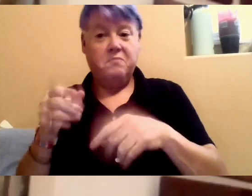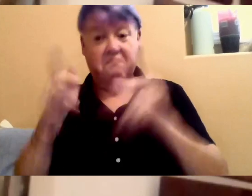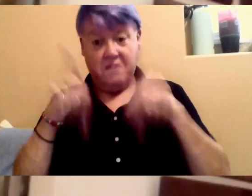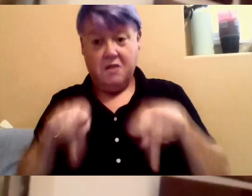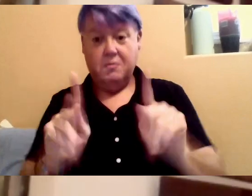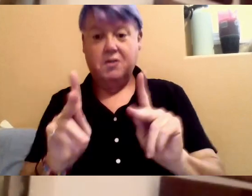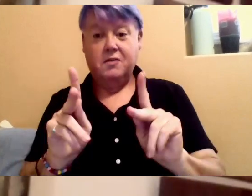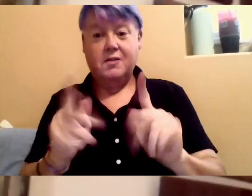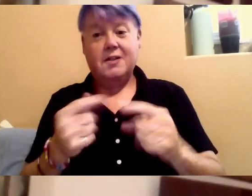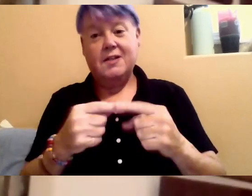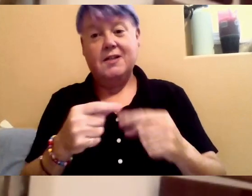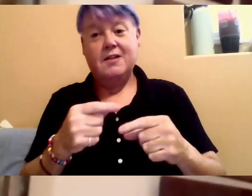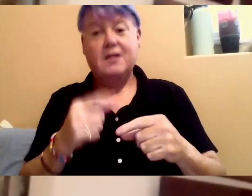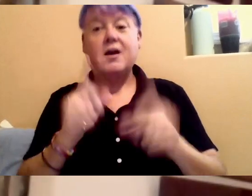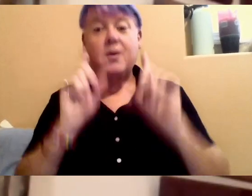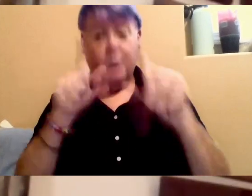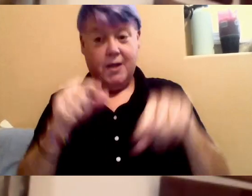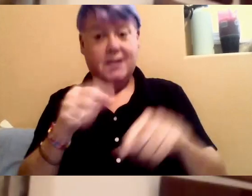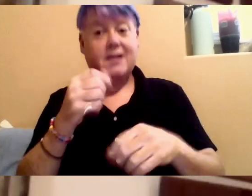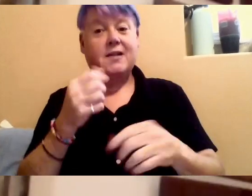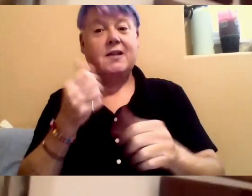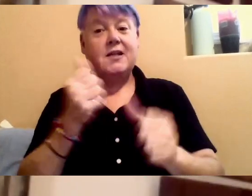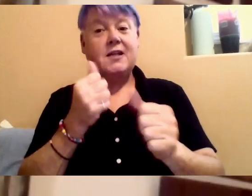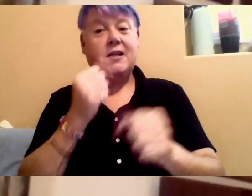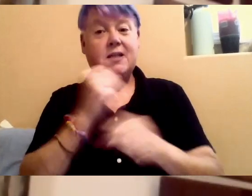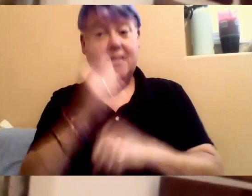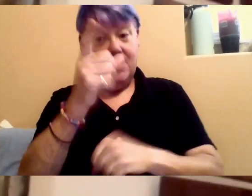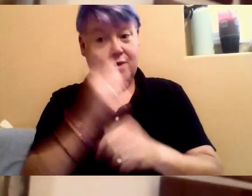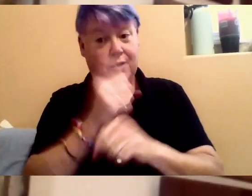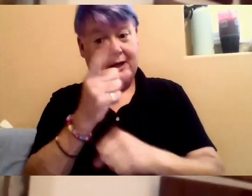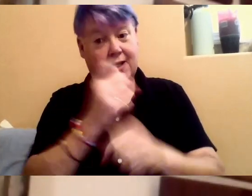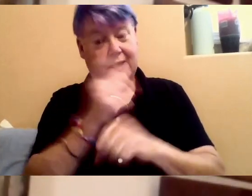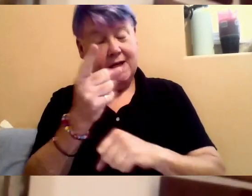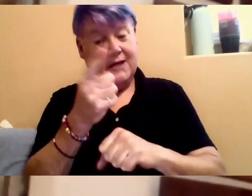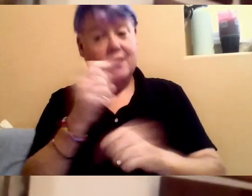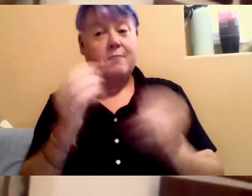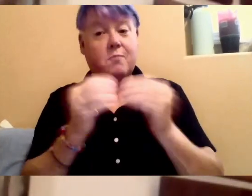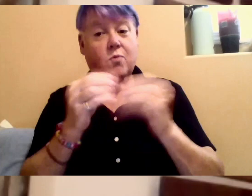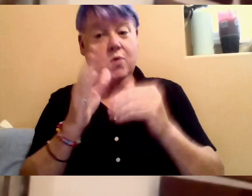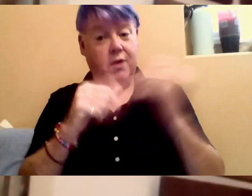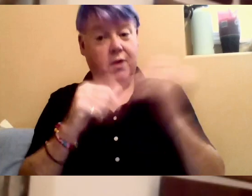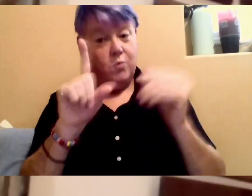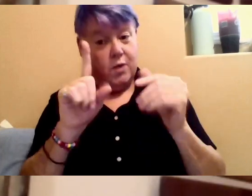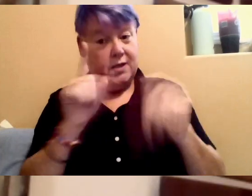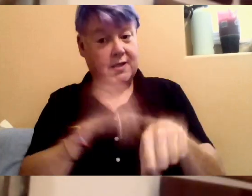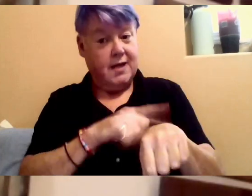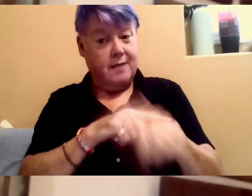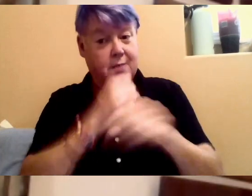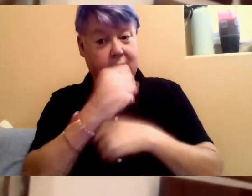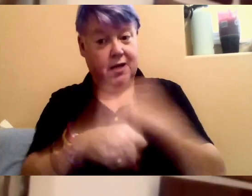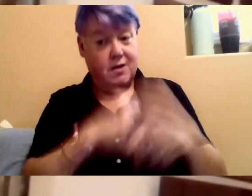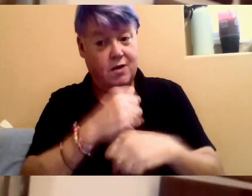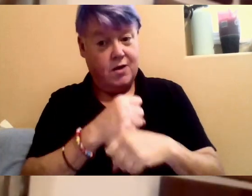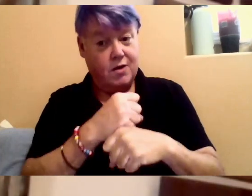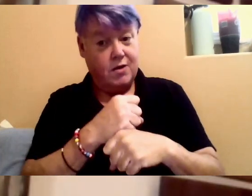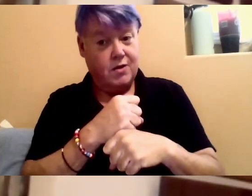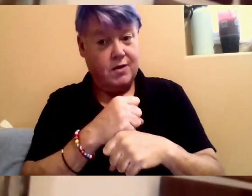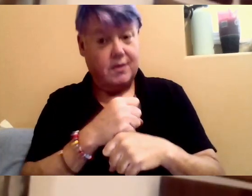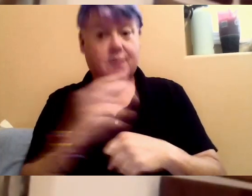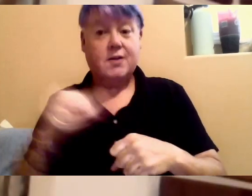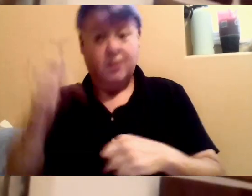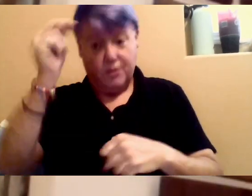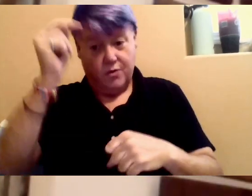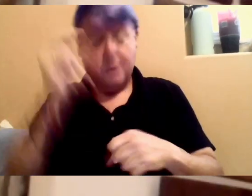recently went every year and sometimes more than once a year, and I always go north.